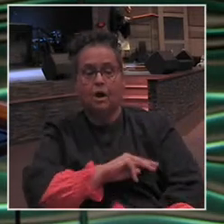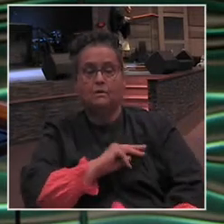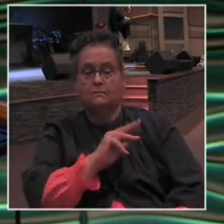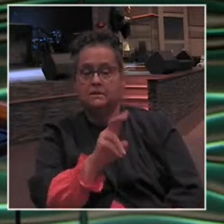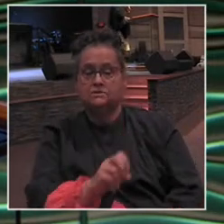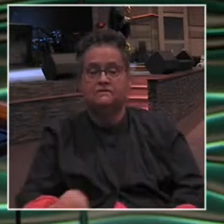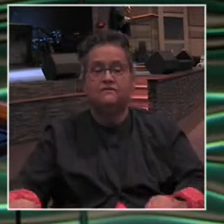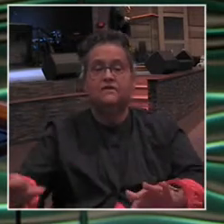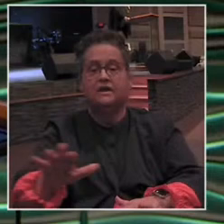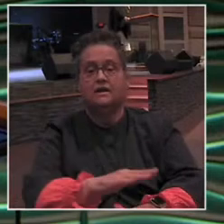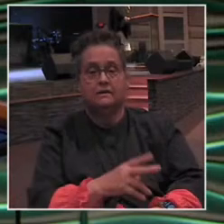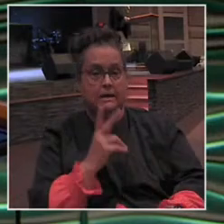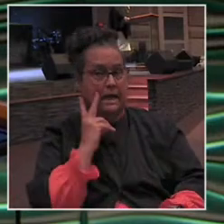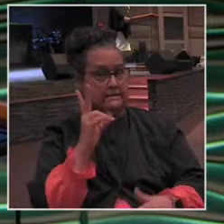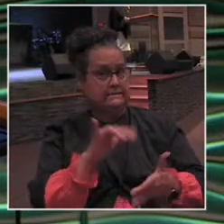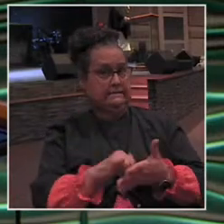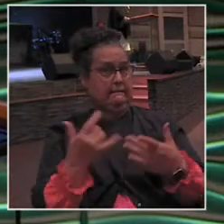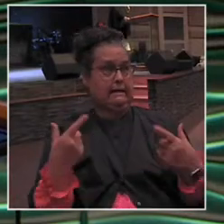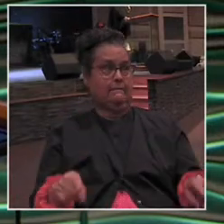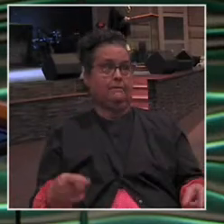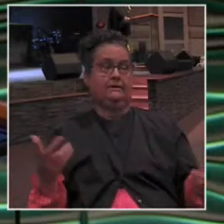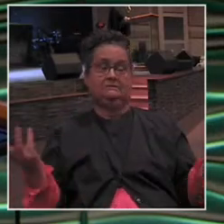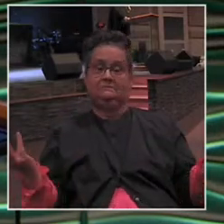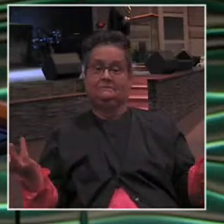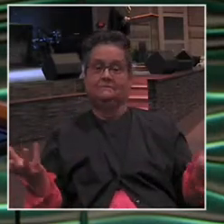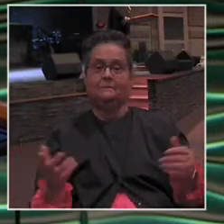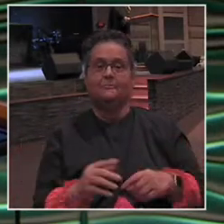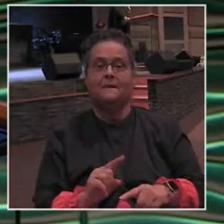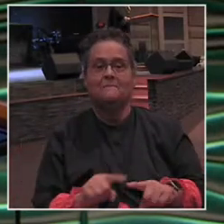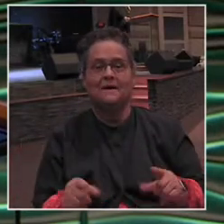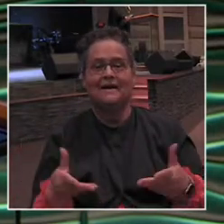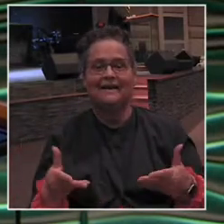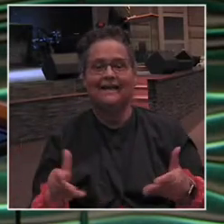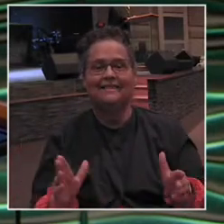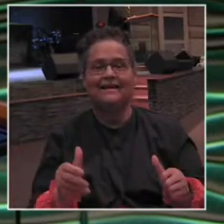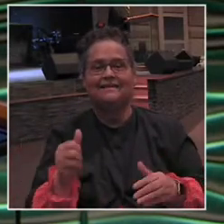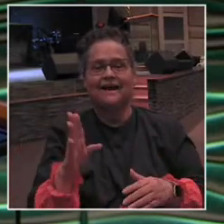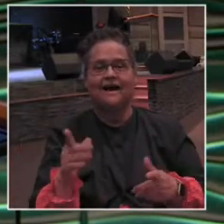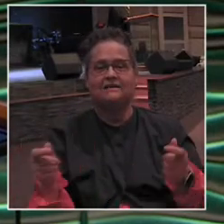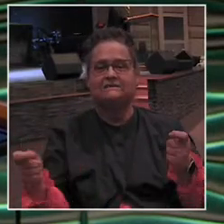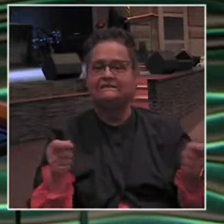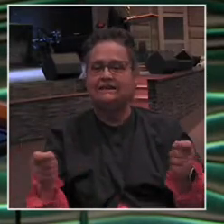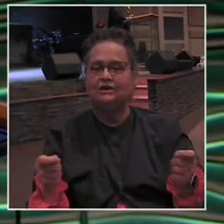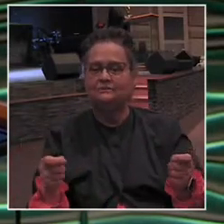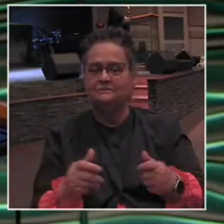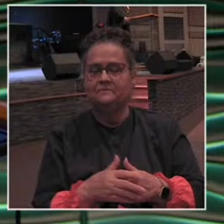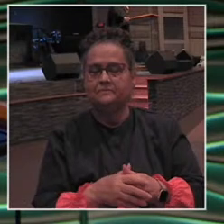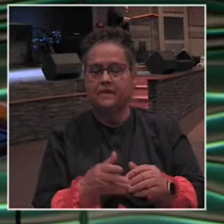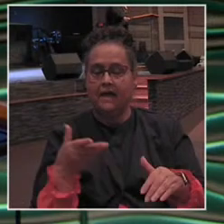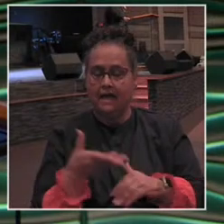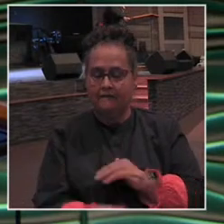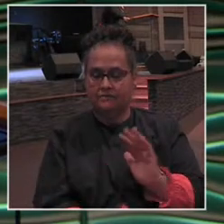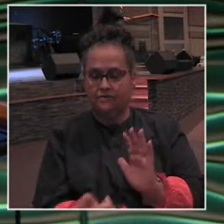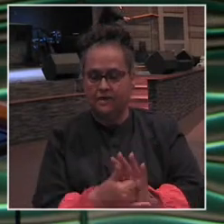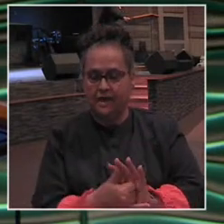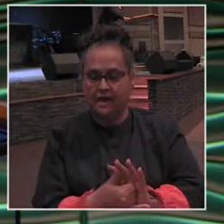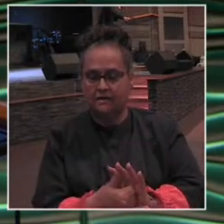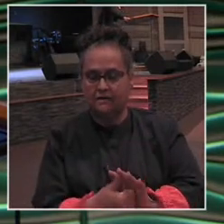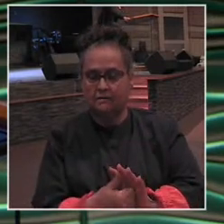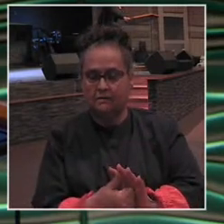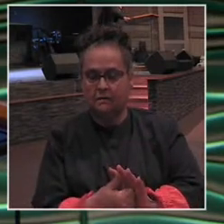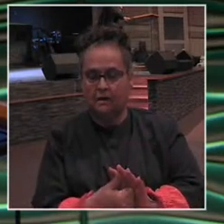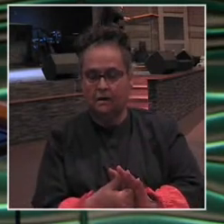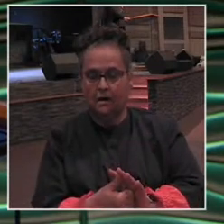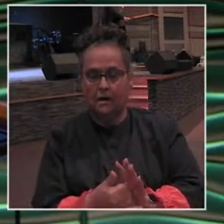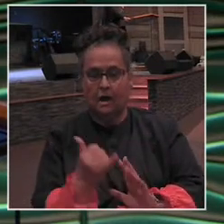on the mission field. Surely didn't see that one coming, but I let God steer the boat. Shortly after that, I got a call